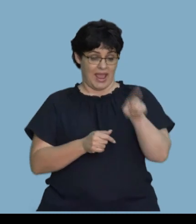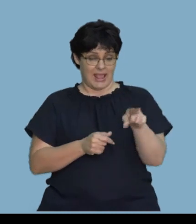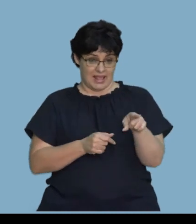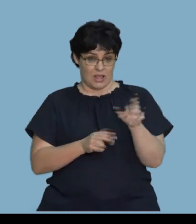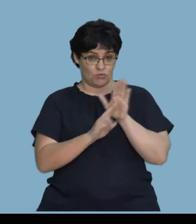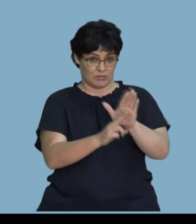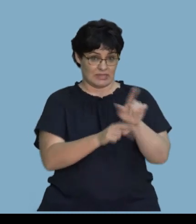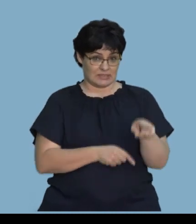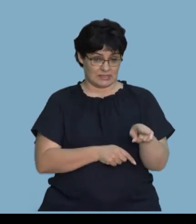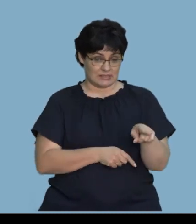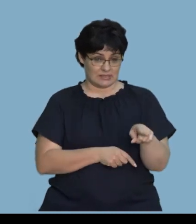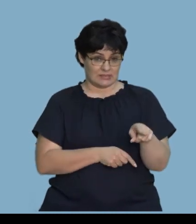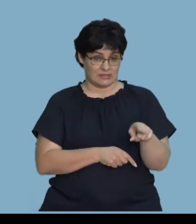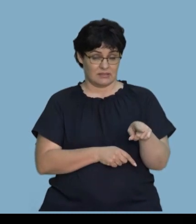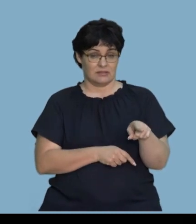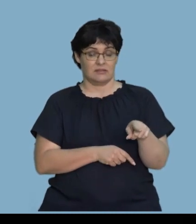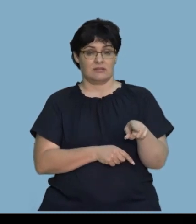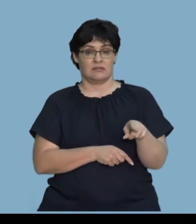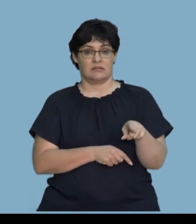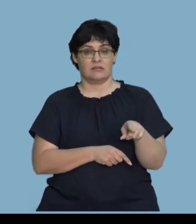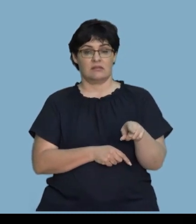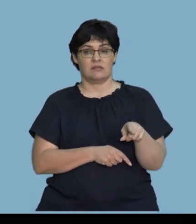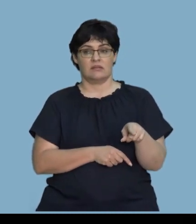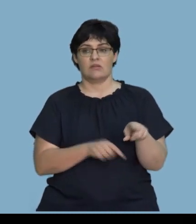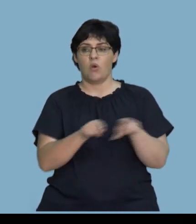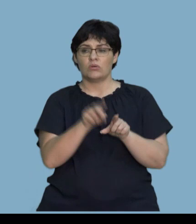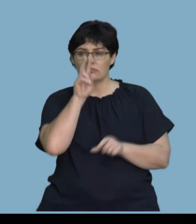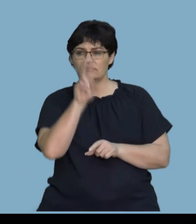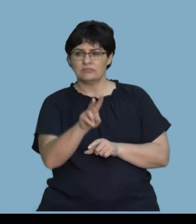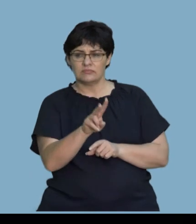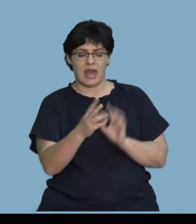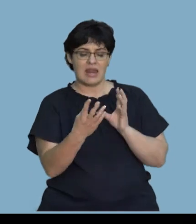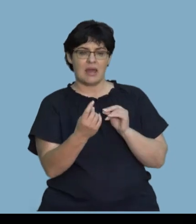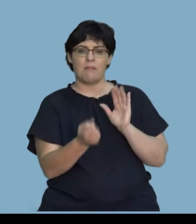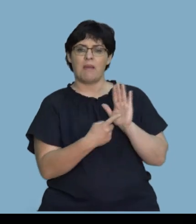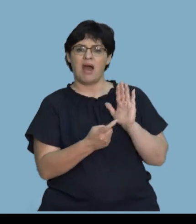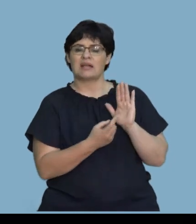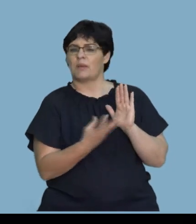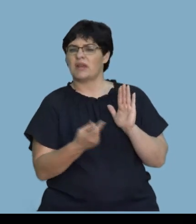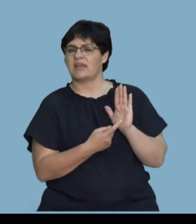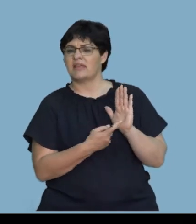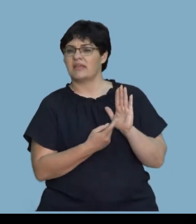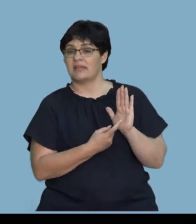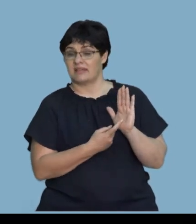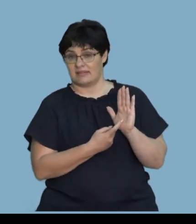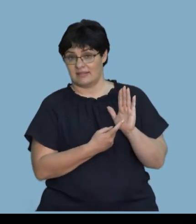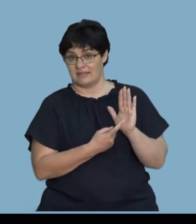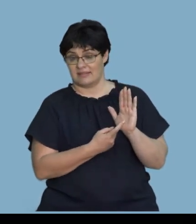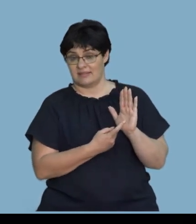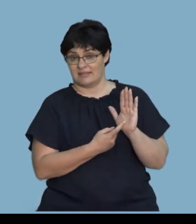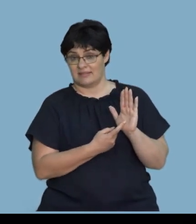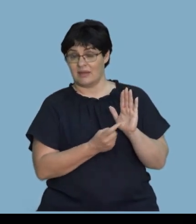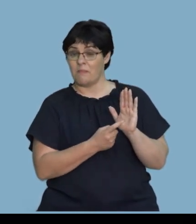And again, let's also pay attention to the number of marks that are awarded for that question. If there are